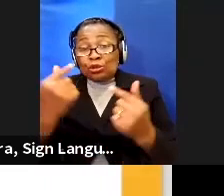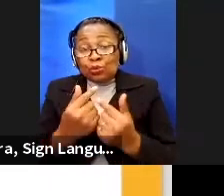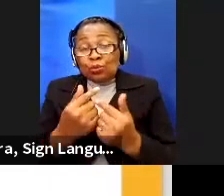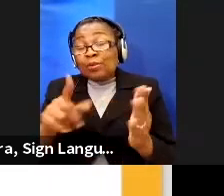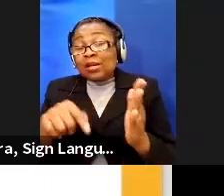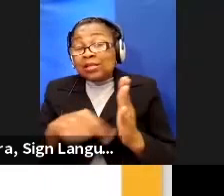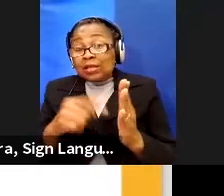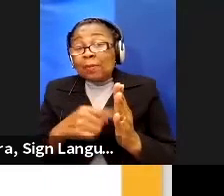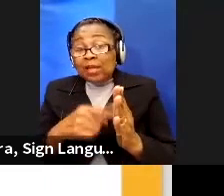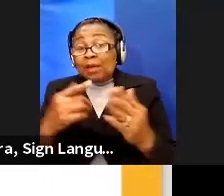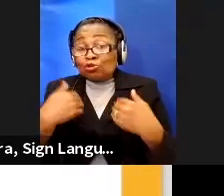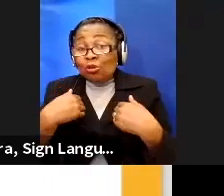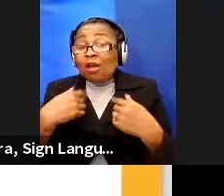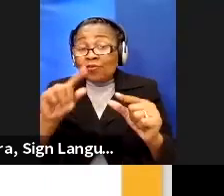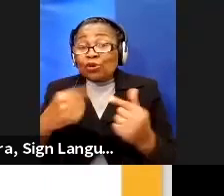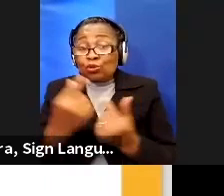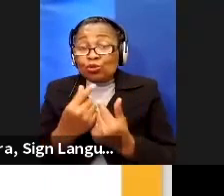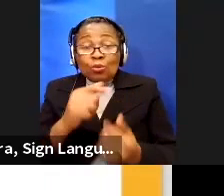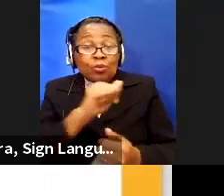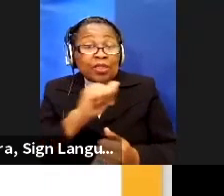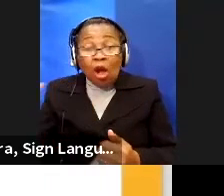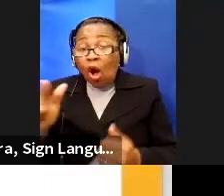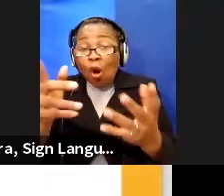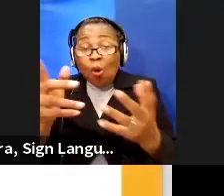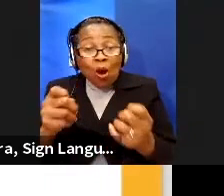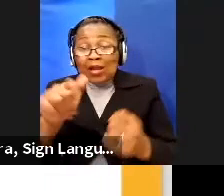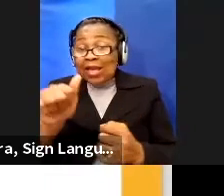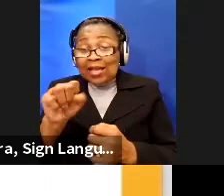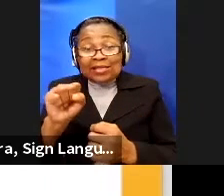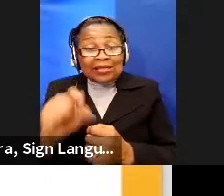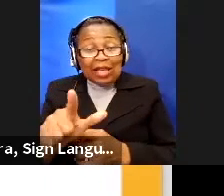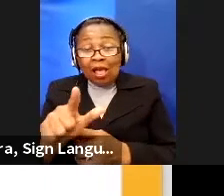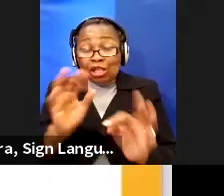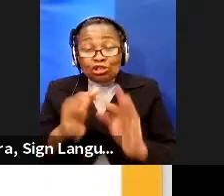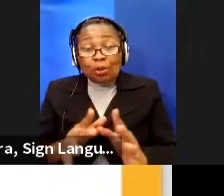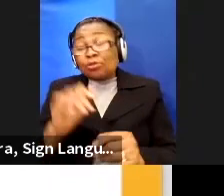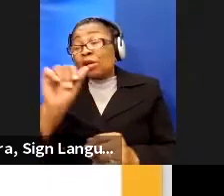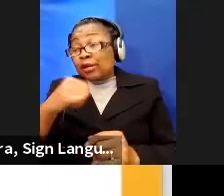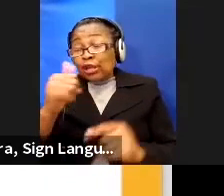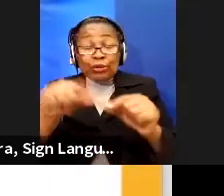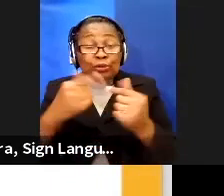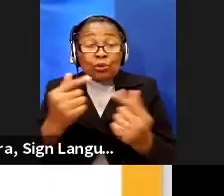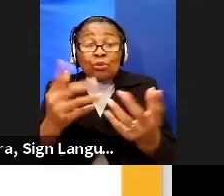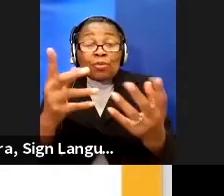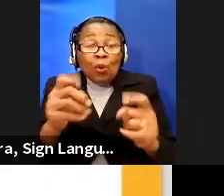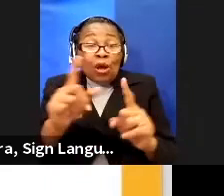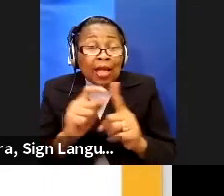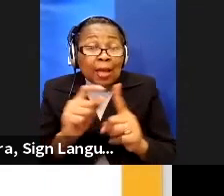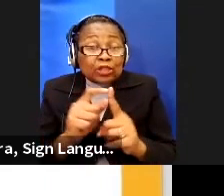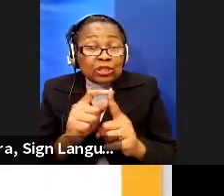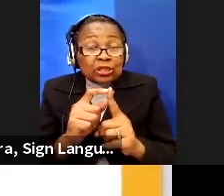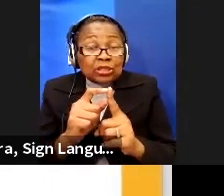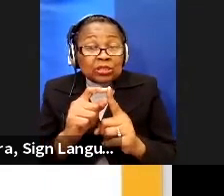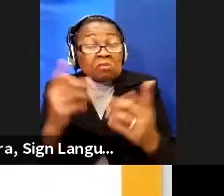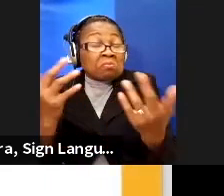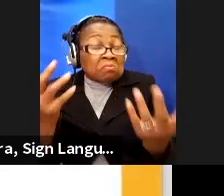you'll have a group where they all want ASL interpreters, or there's another group where they want captioners. And so maybe